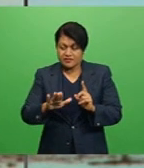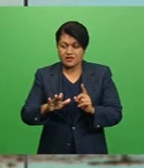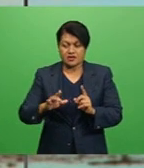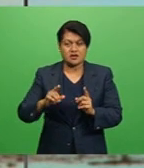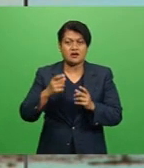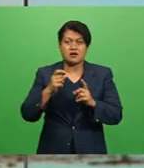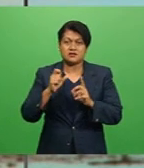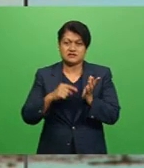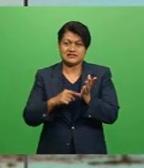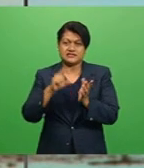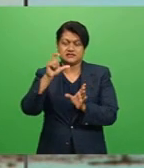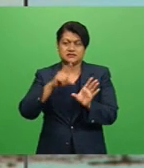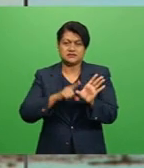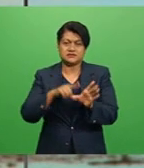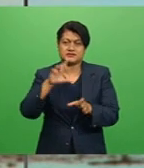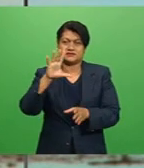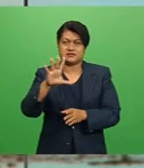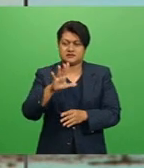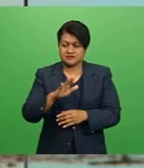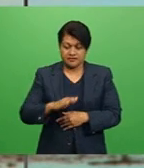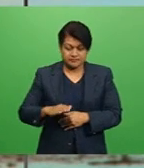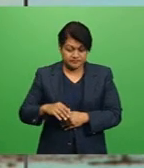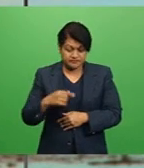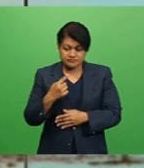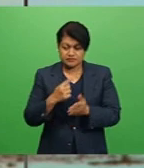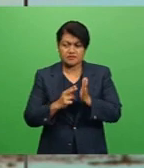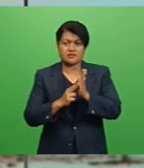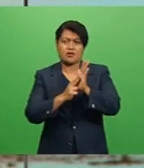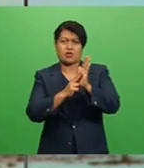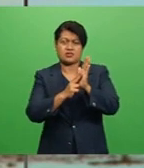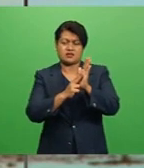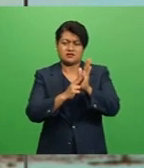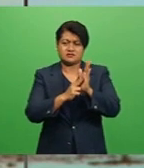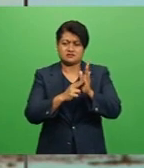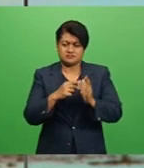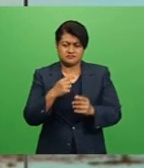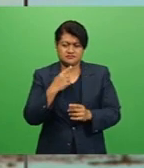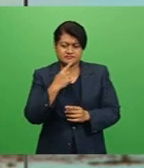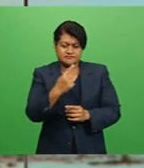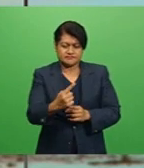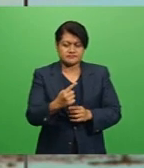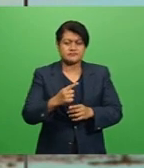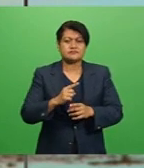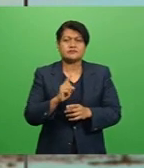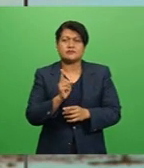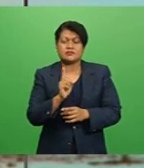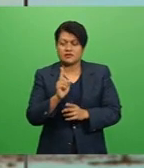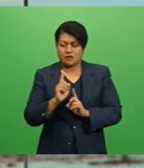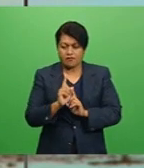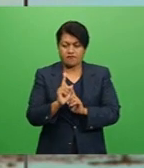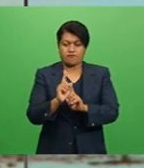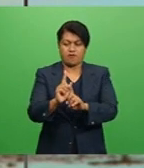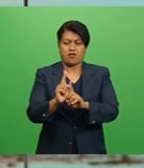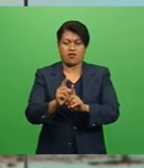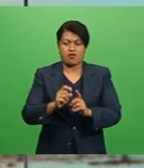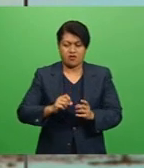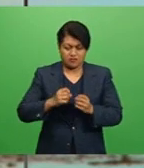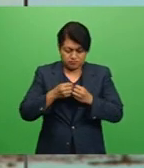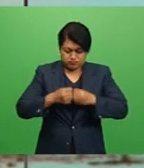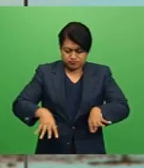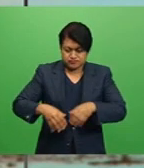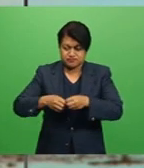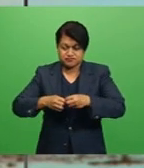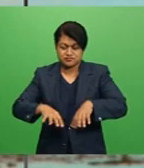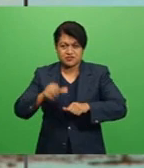Yasa. Commissioner Northern Division Uraya Rainima says this was determined following the completion of the initial damage assessment. Rainima